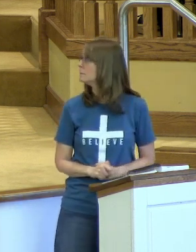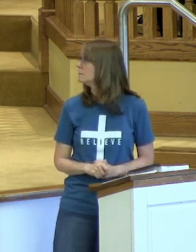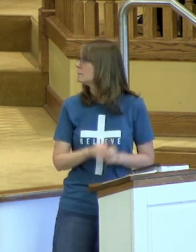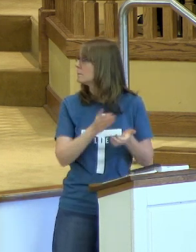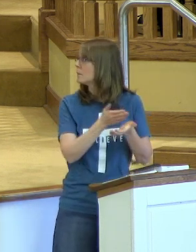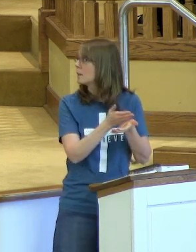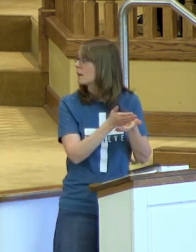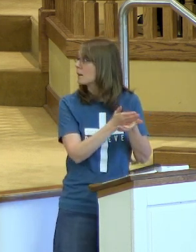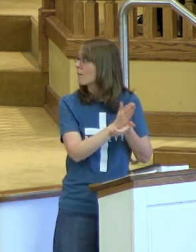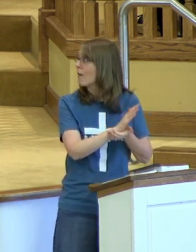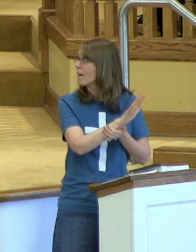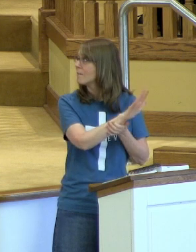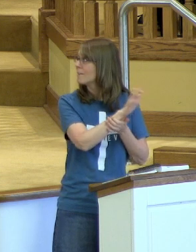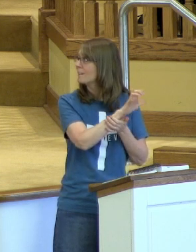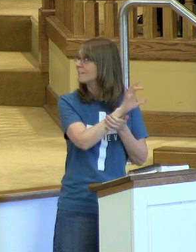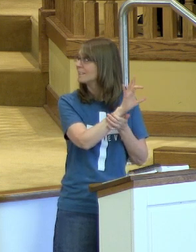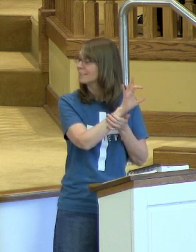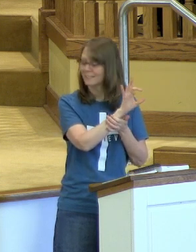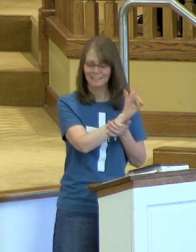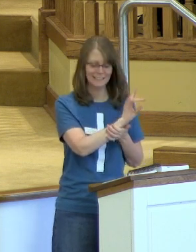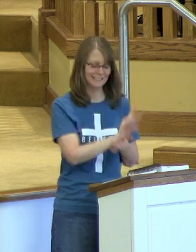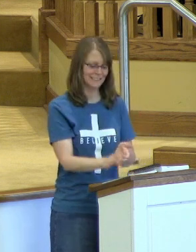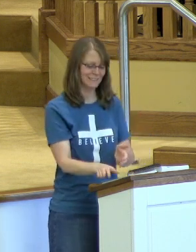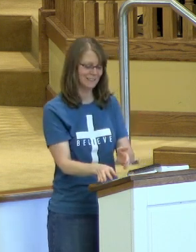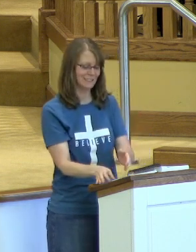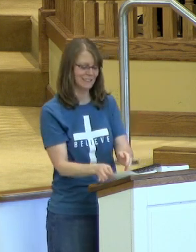All right, 587, everybody,